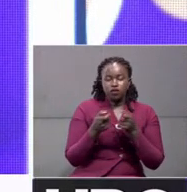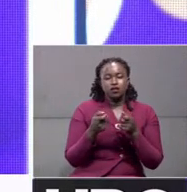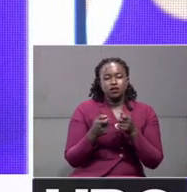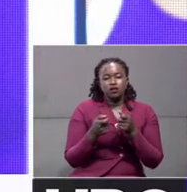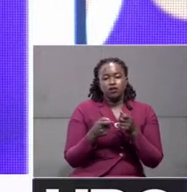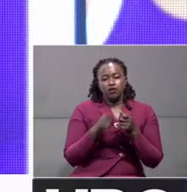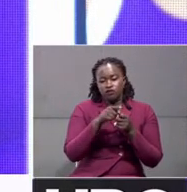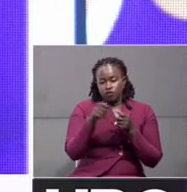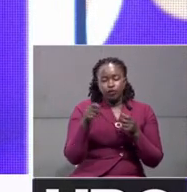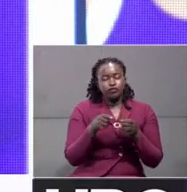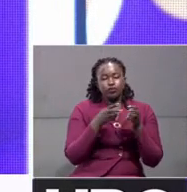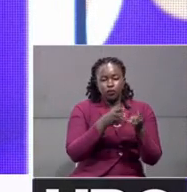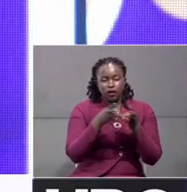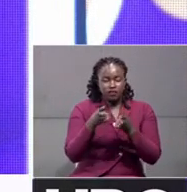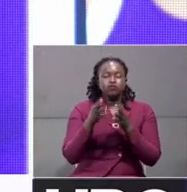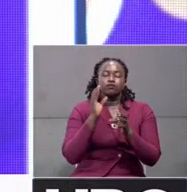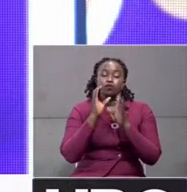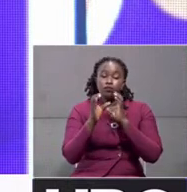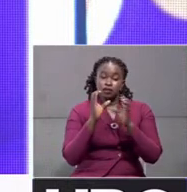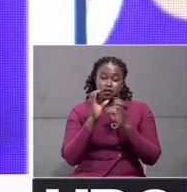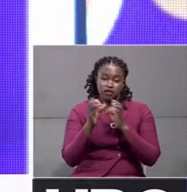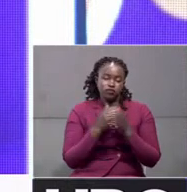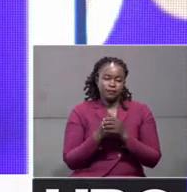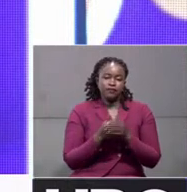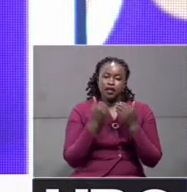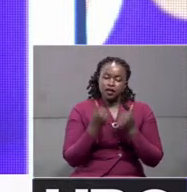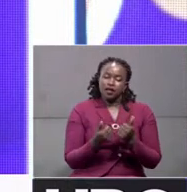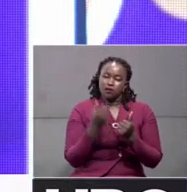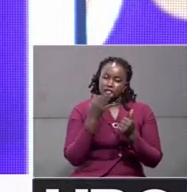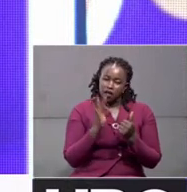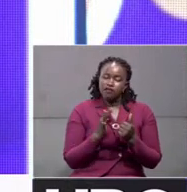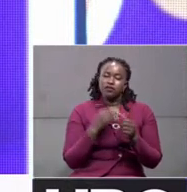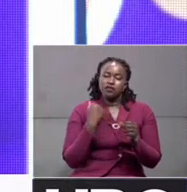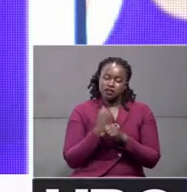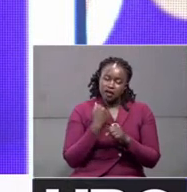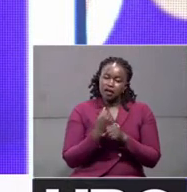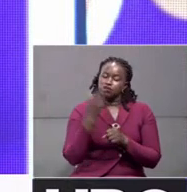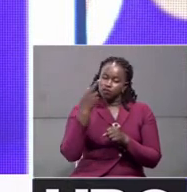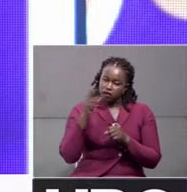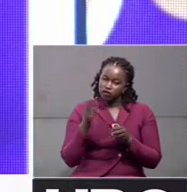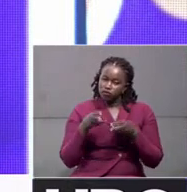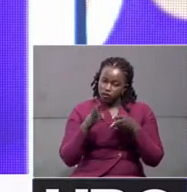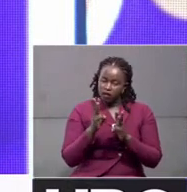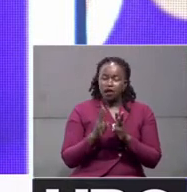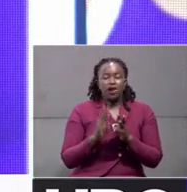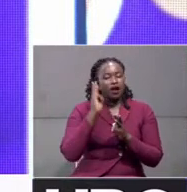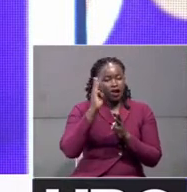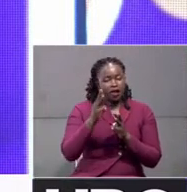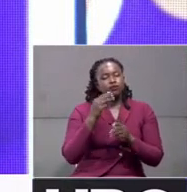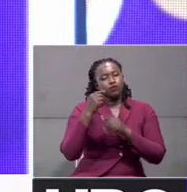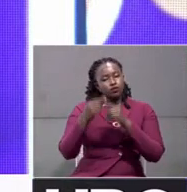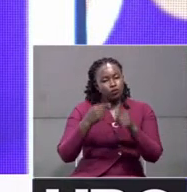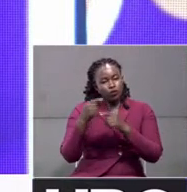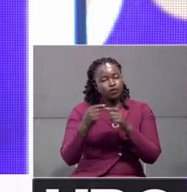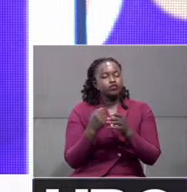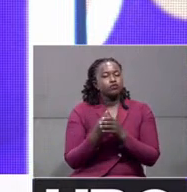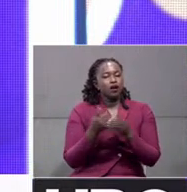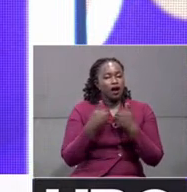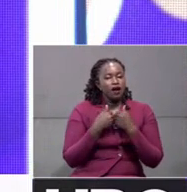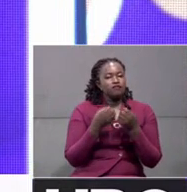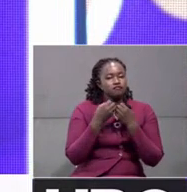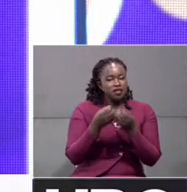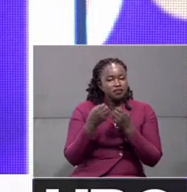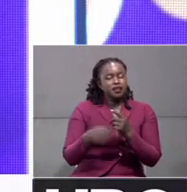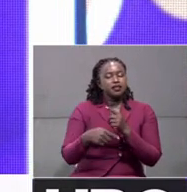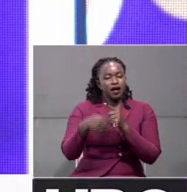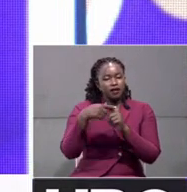contemporary forms of communication. If this is done correctly, It will undoubtedly have many